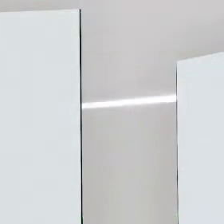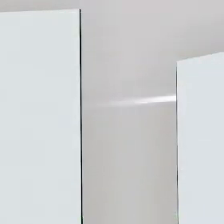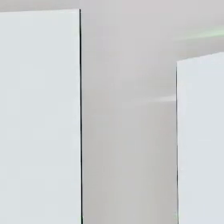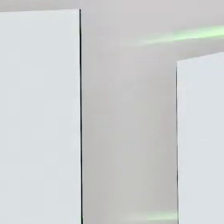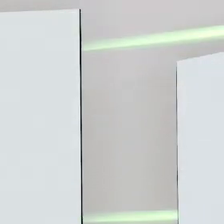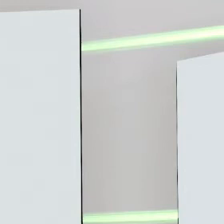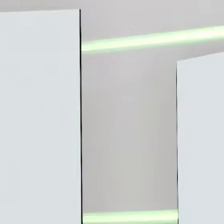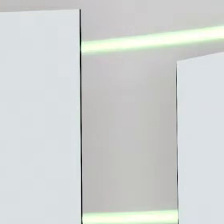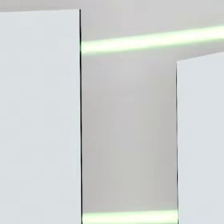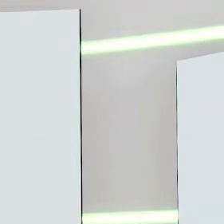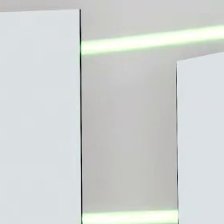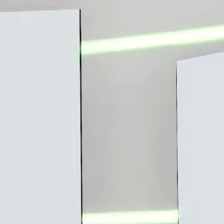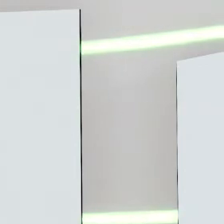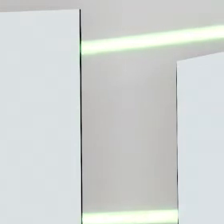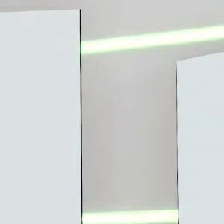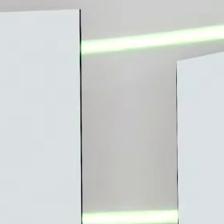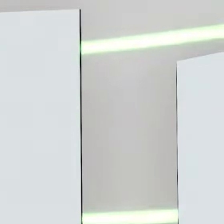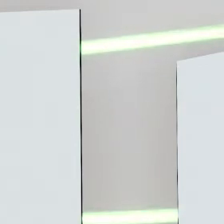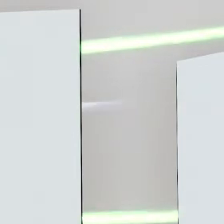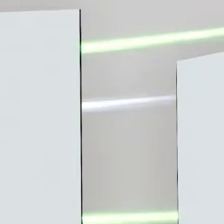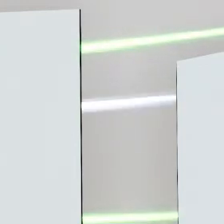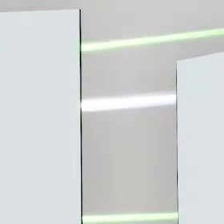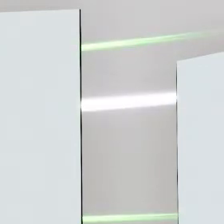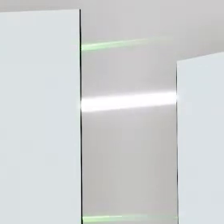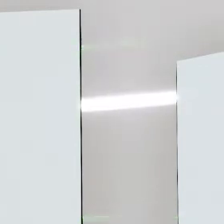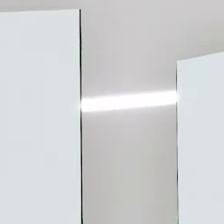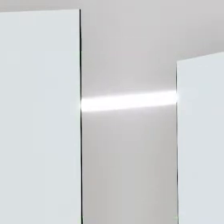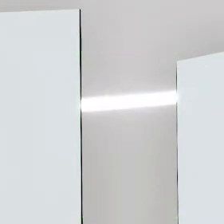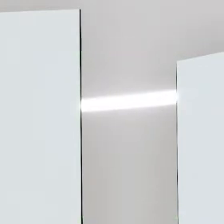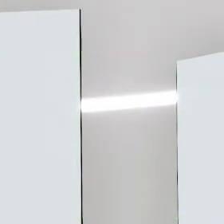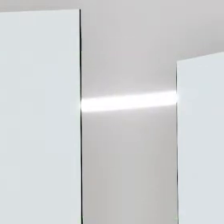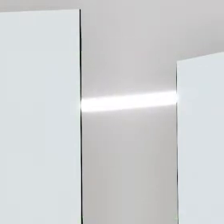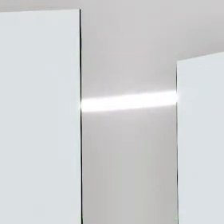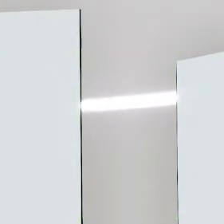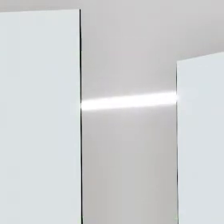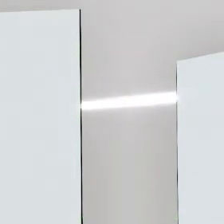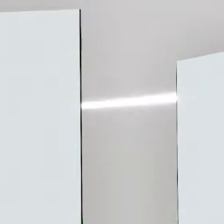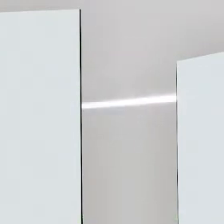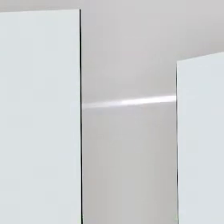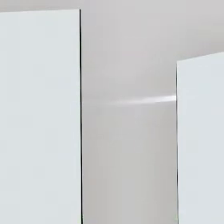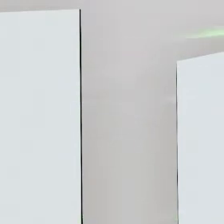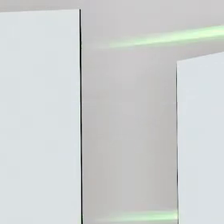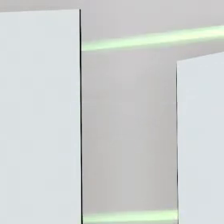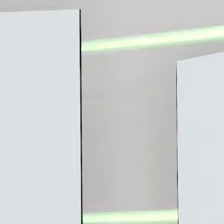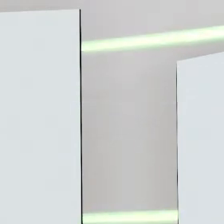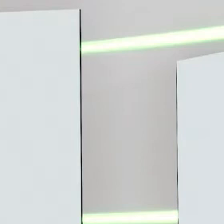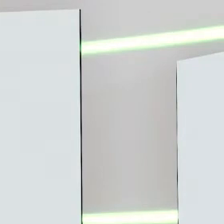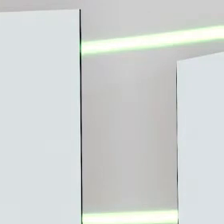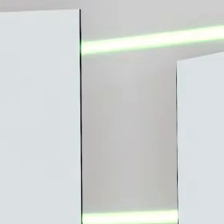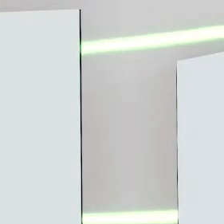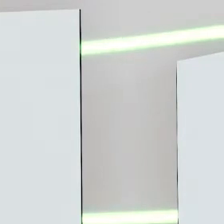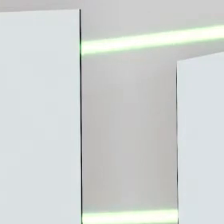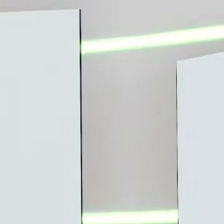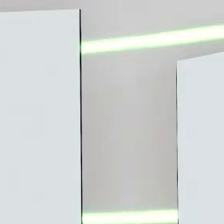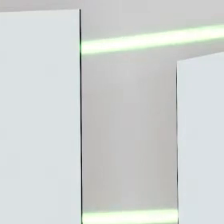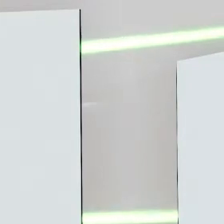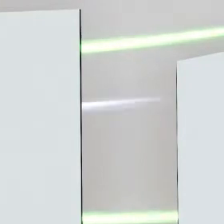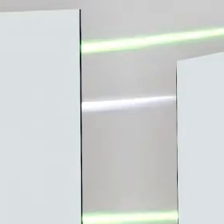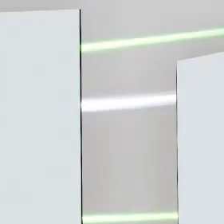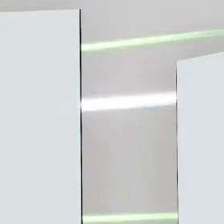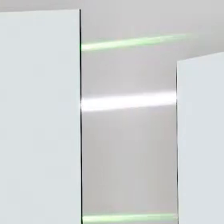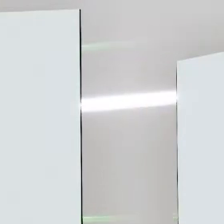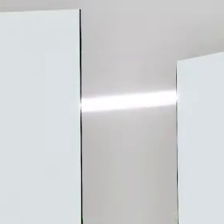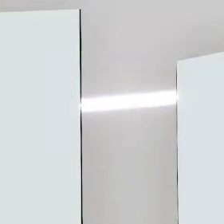support to over 4,000 of these social entrepreneurs and young change makers in